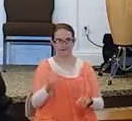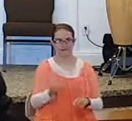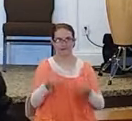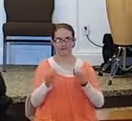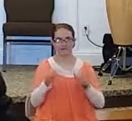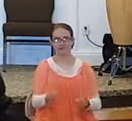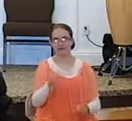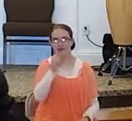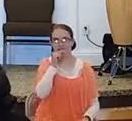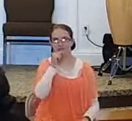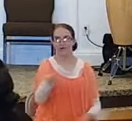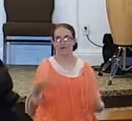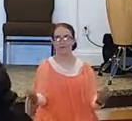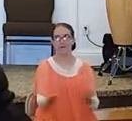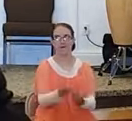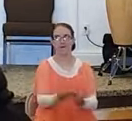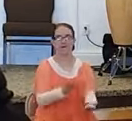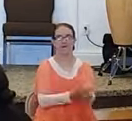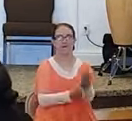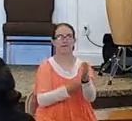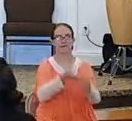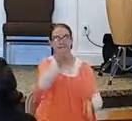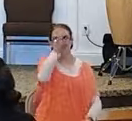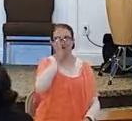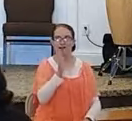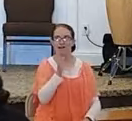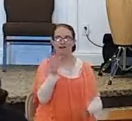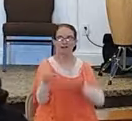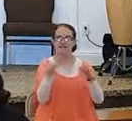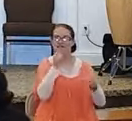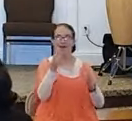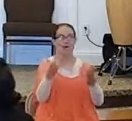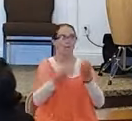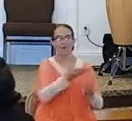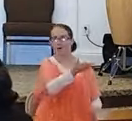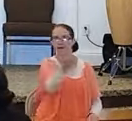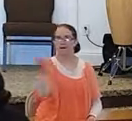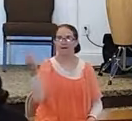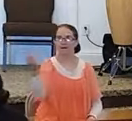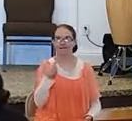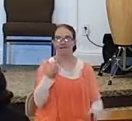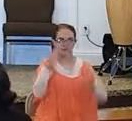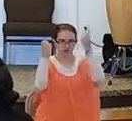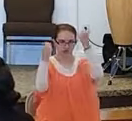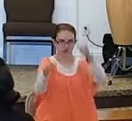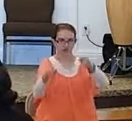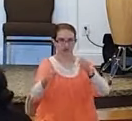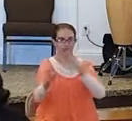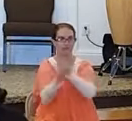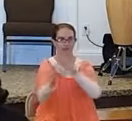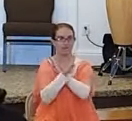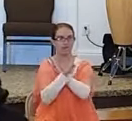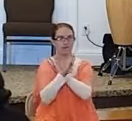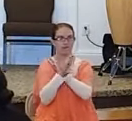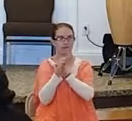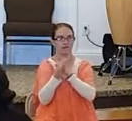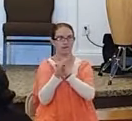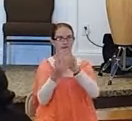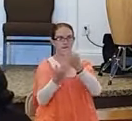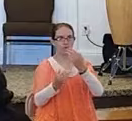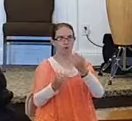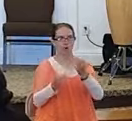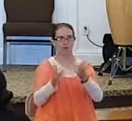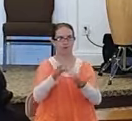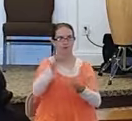Can I tell somebody here this morning that God does not want us, amen, to try to hinder the flow of his Spirit in